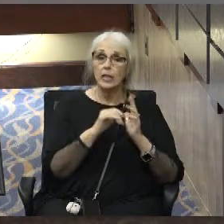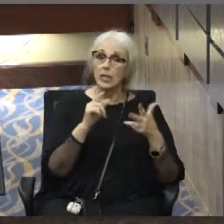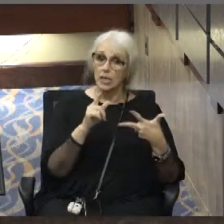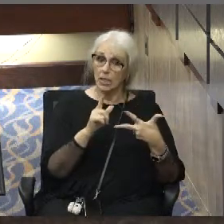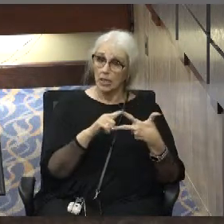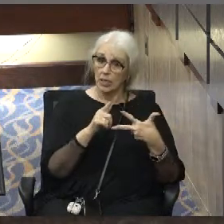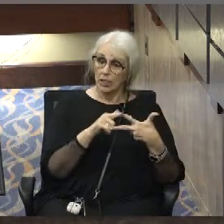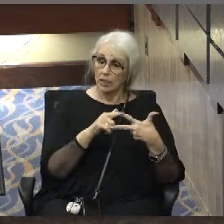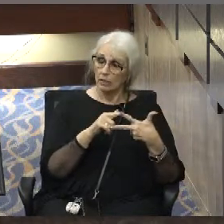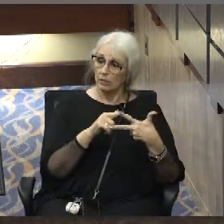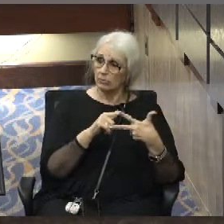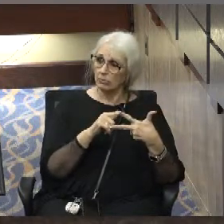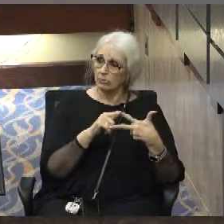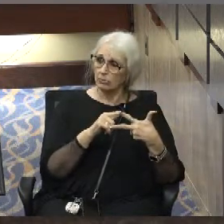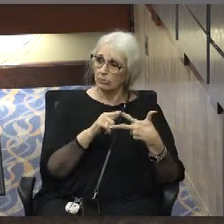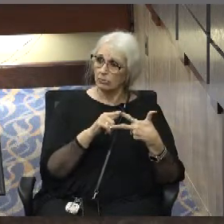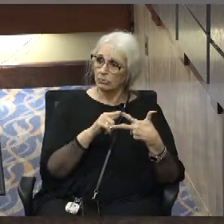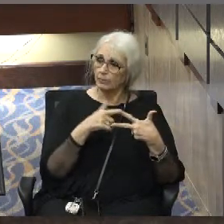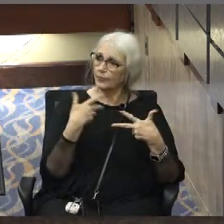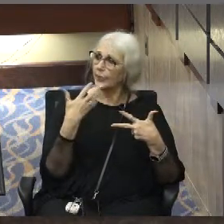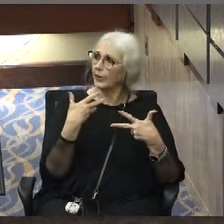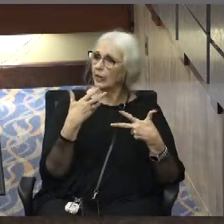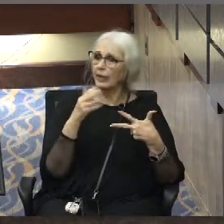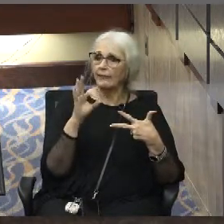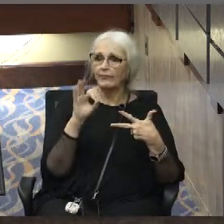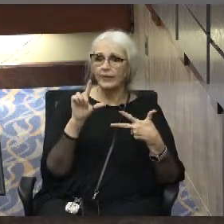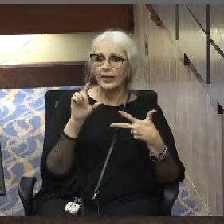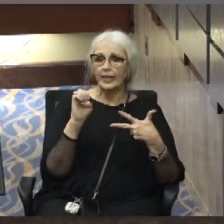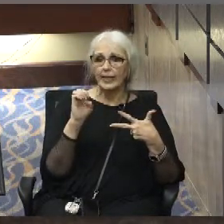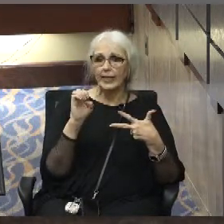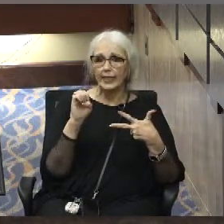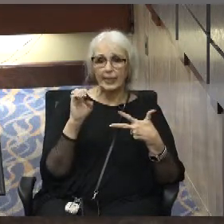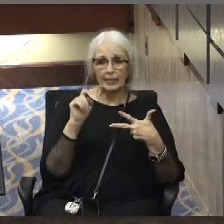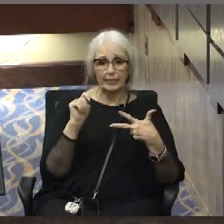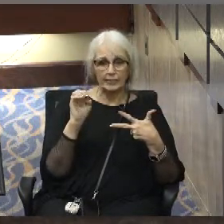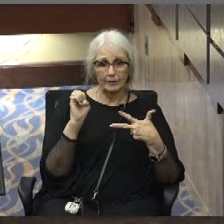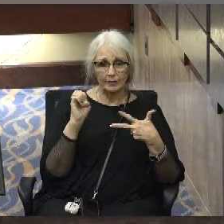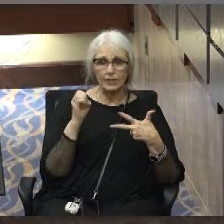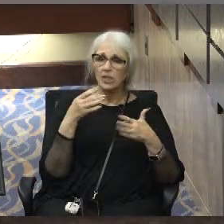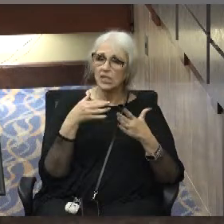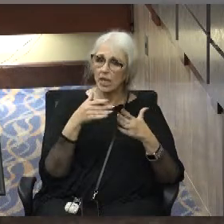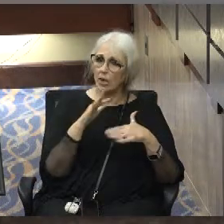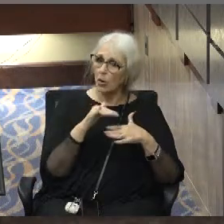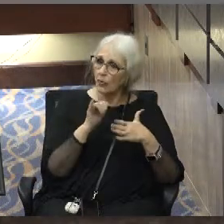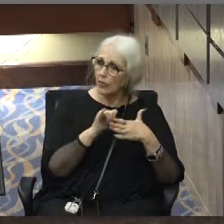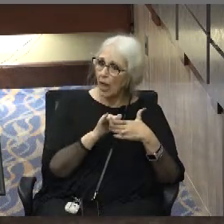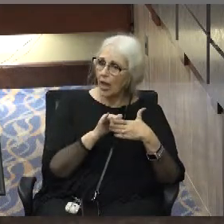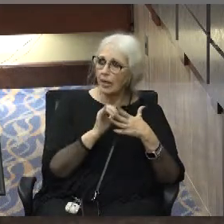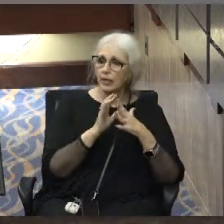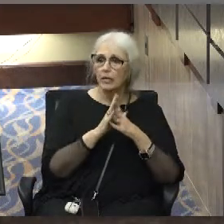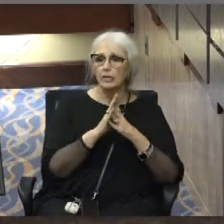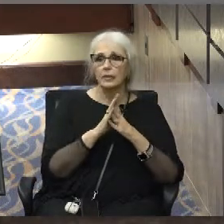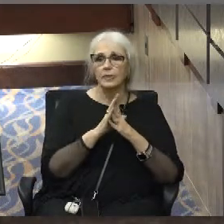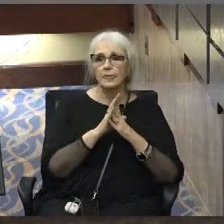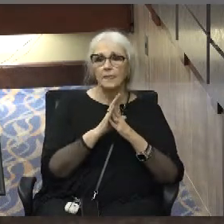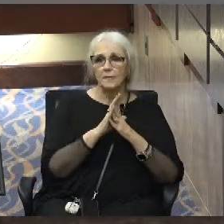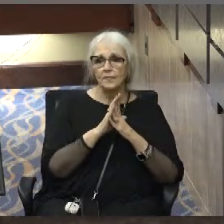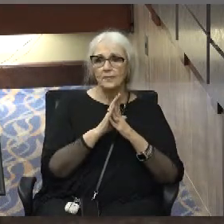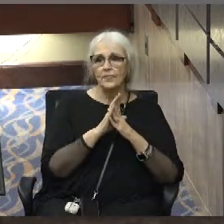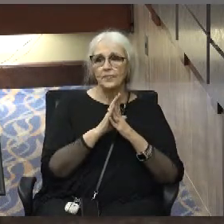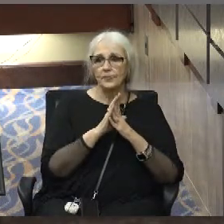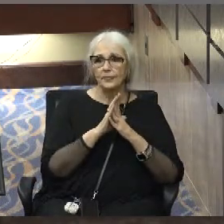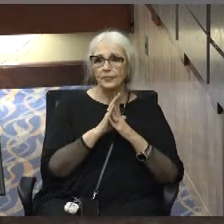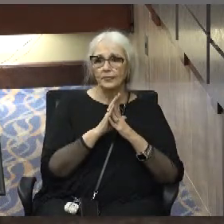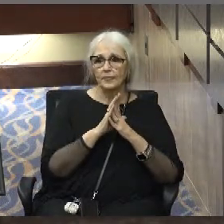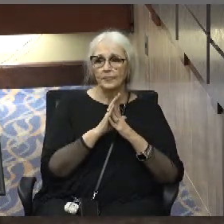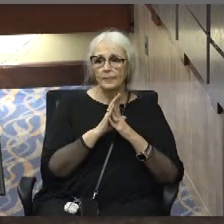secondly, the fleet, which I know we're having a study done on, and we're in the middle of kind of figuring out optimization of